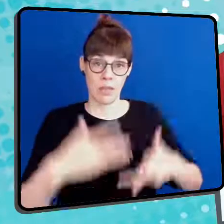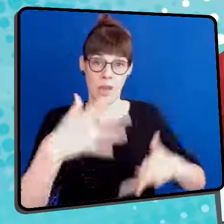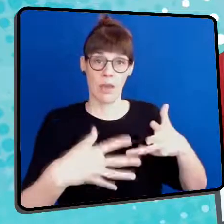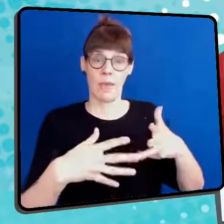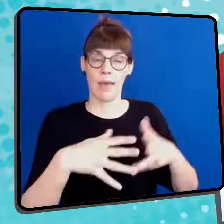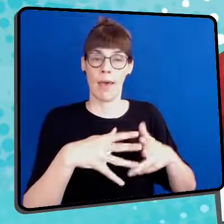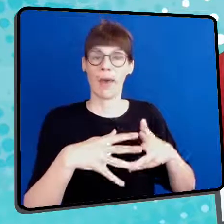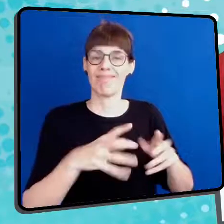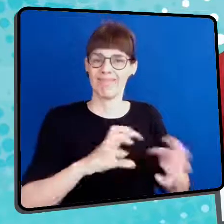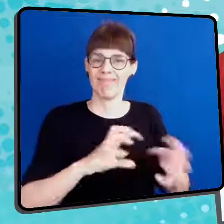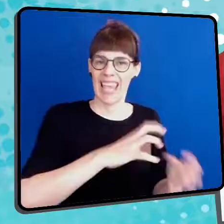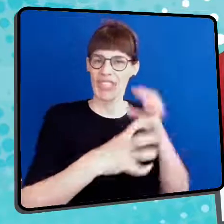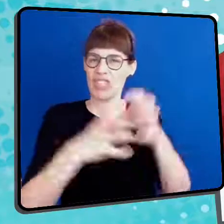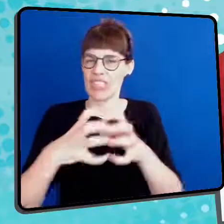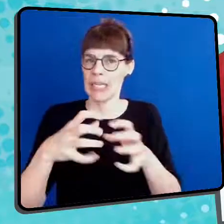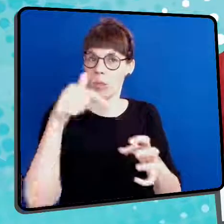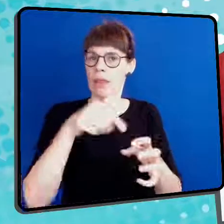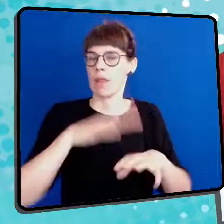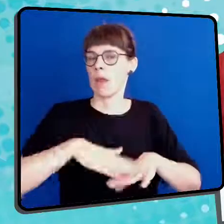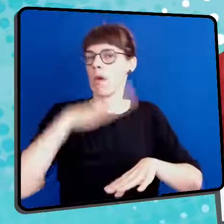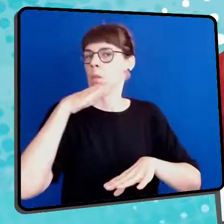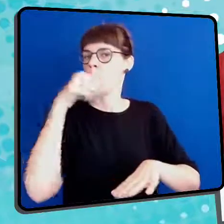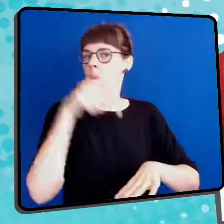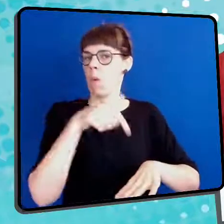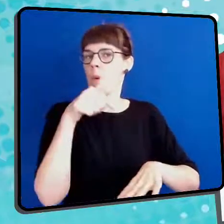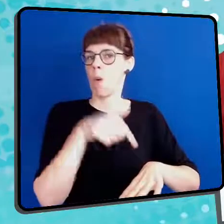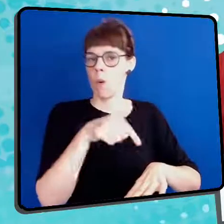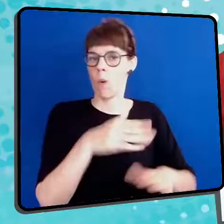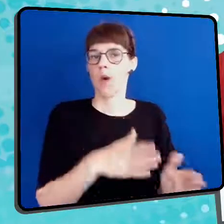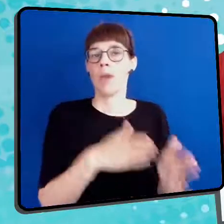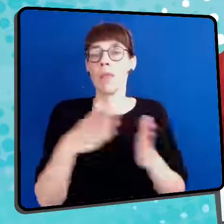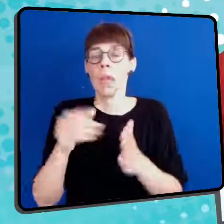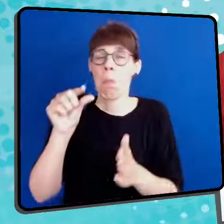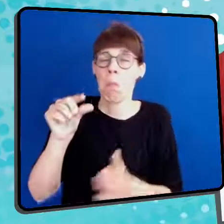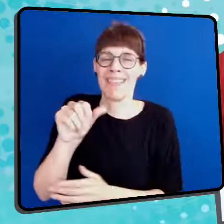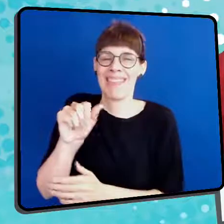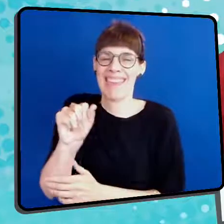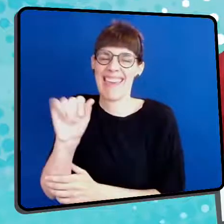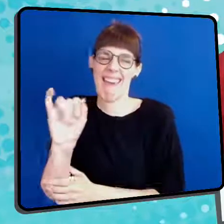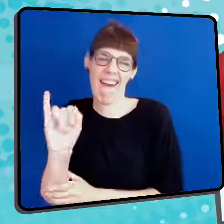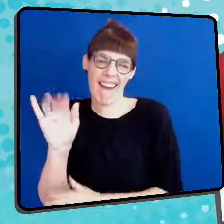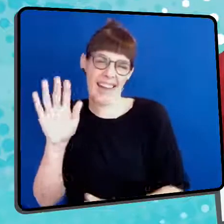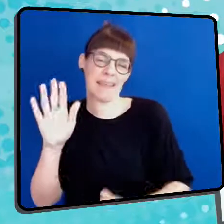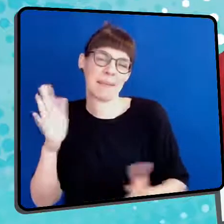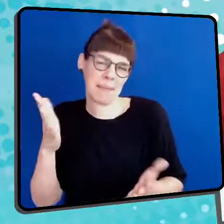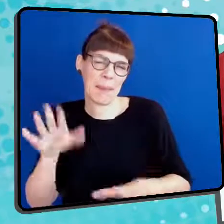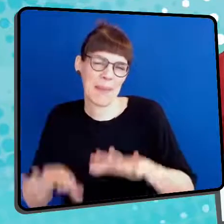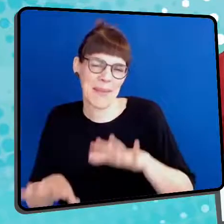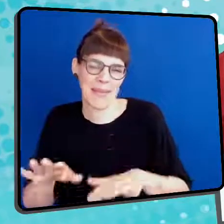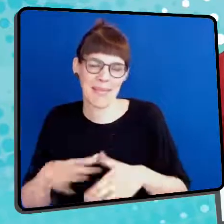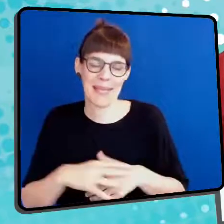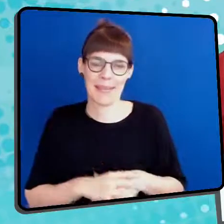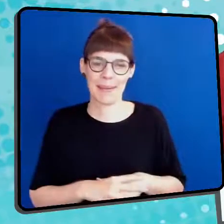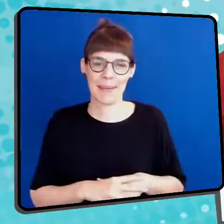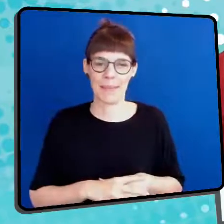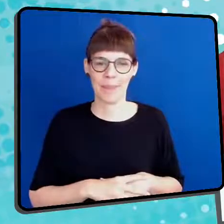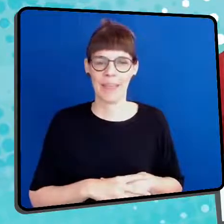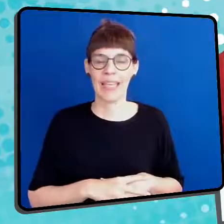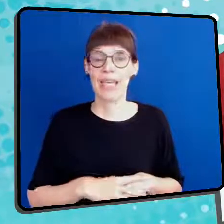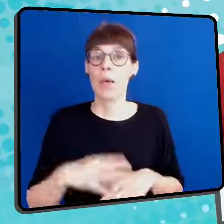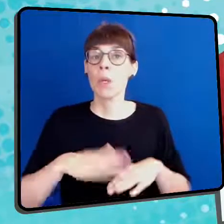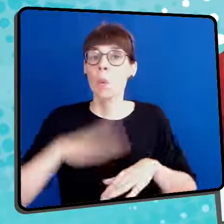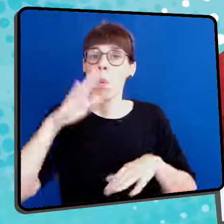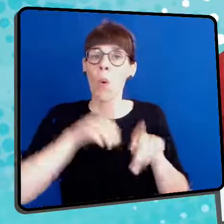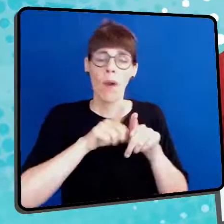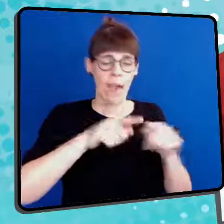and then a bit of AI maybe. But mostly it's analytics and statistics and so on,